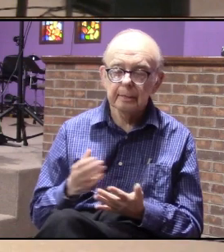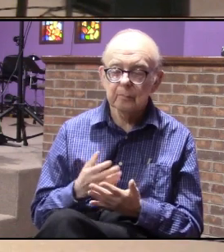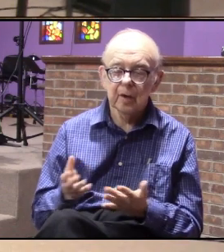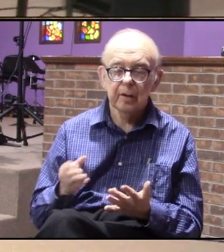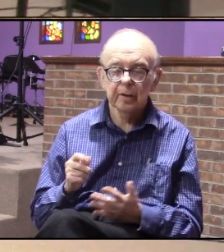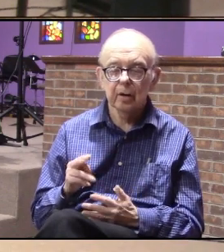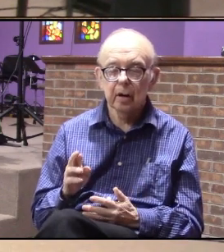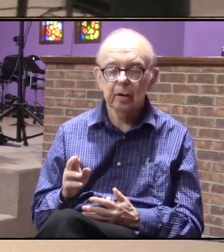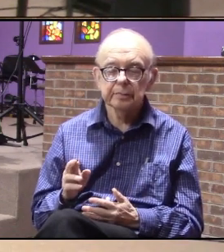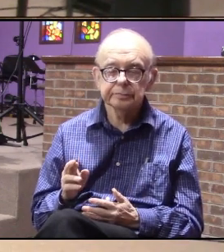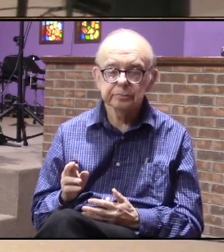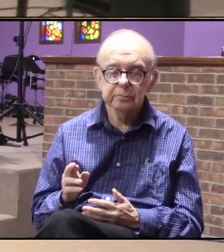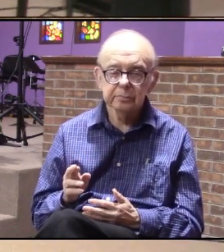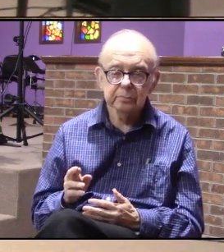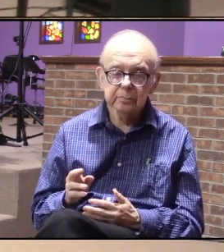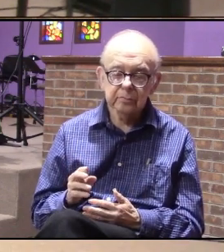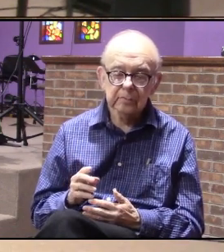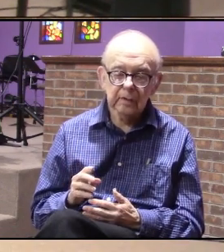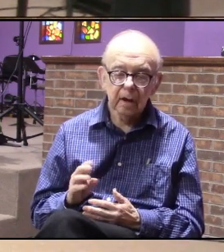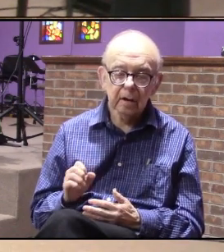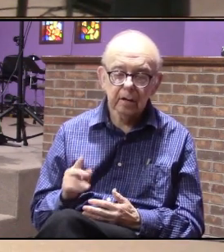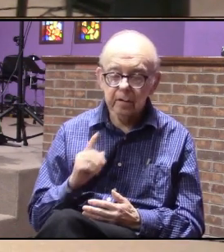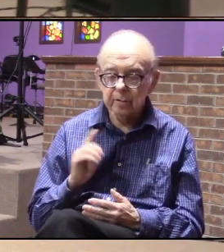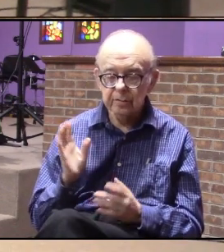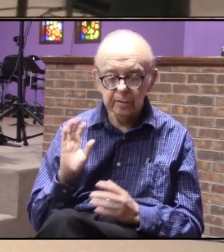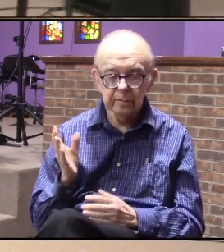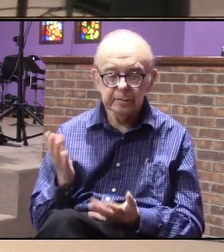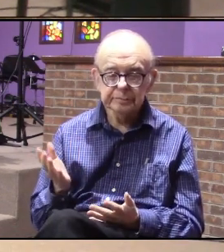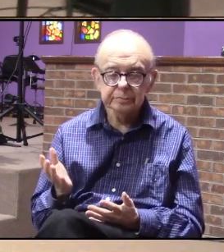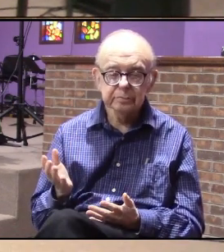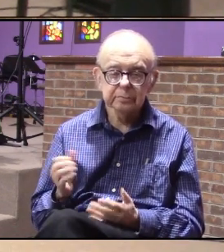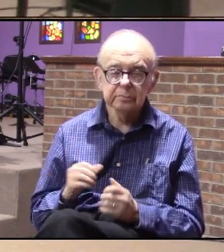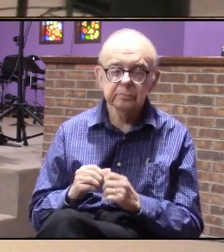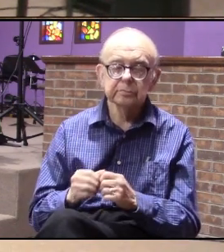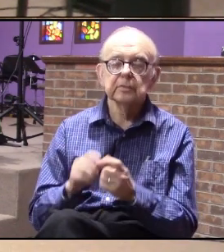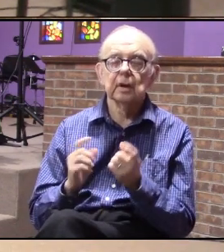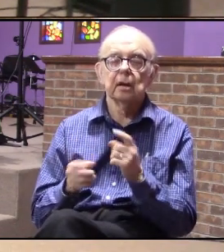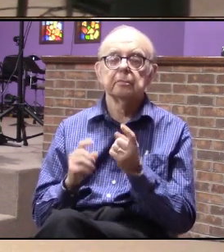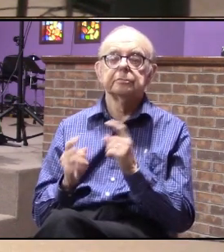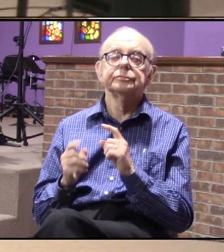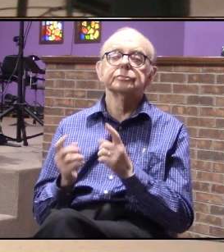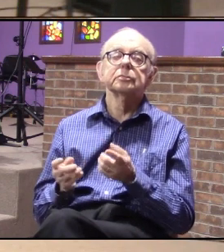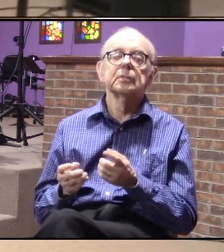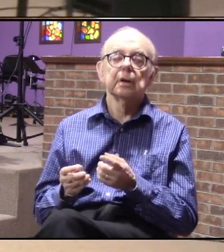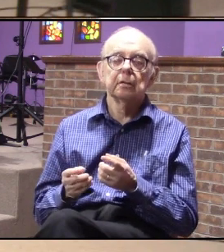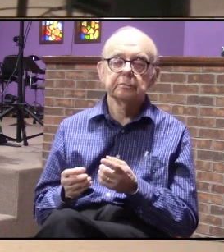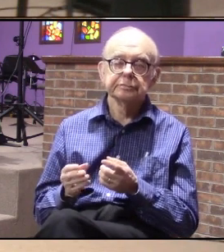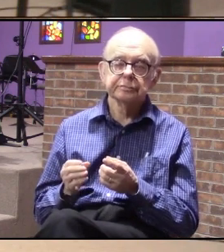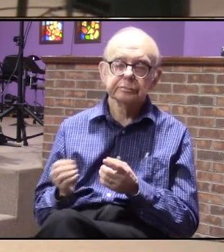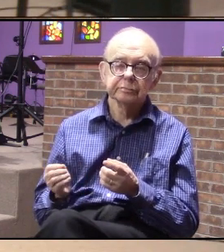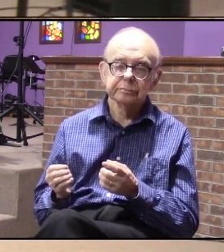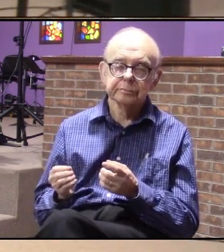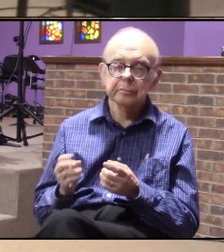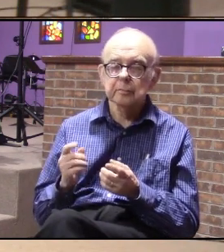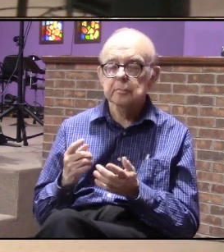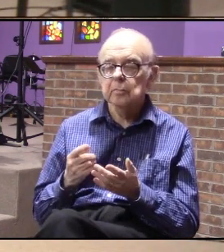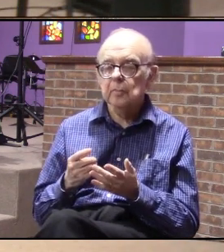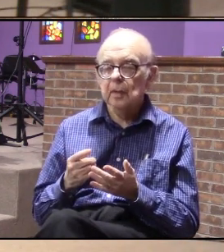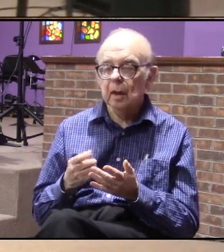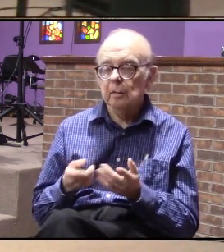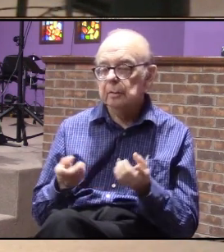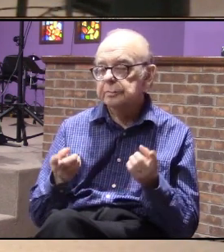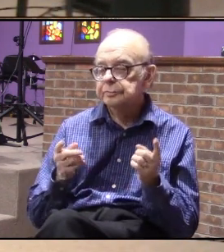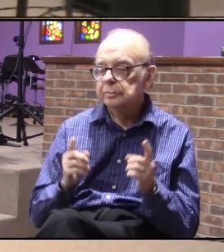it just goes nuts with this. And so we're constantly changing and changing and changing. And so what ends